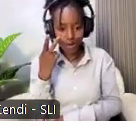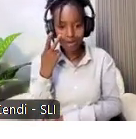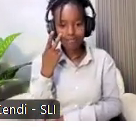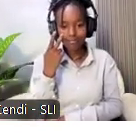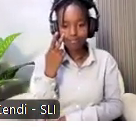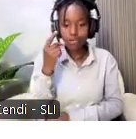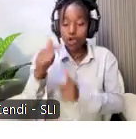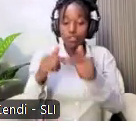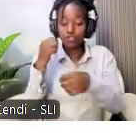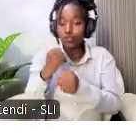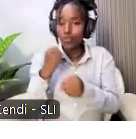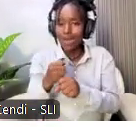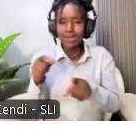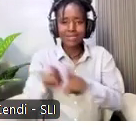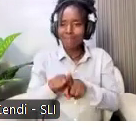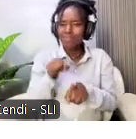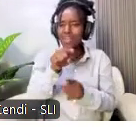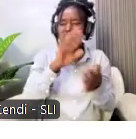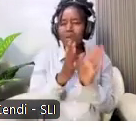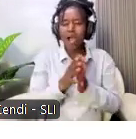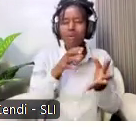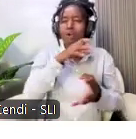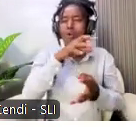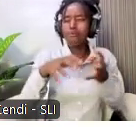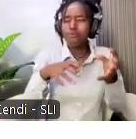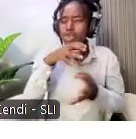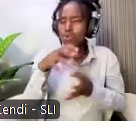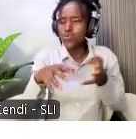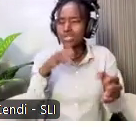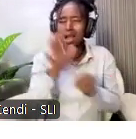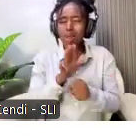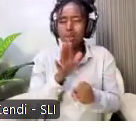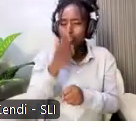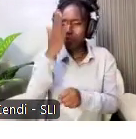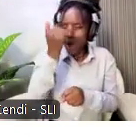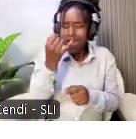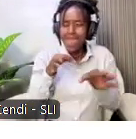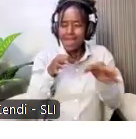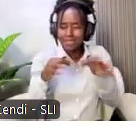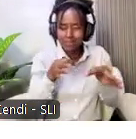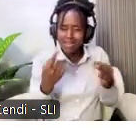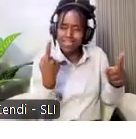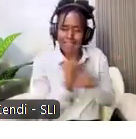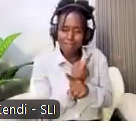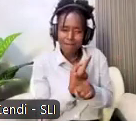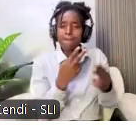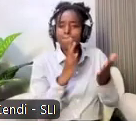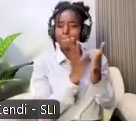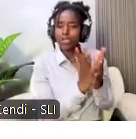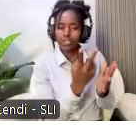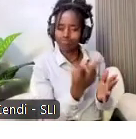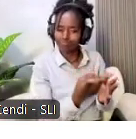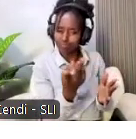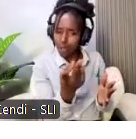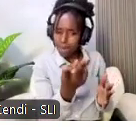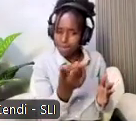confusing people because it doesn't generally make the difference clear. This definition allowed the burgeoning disability movement